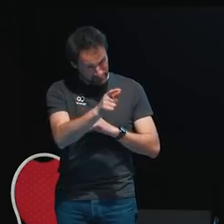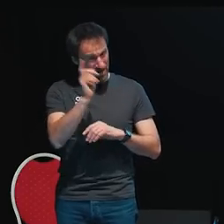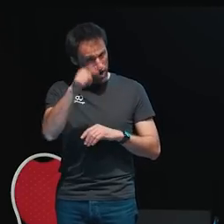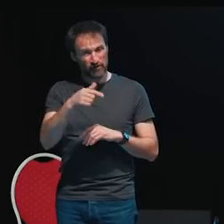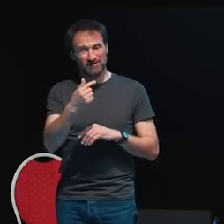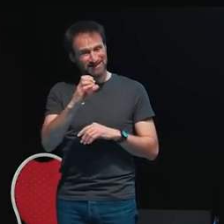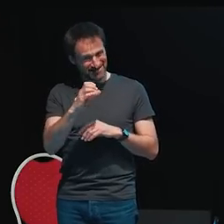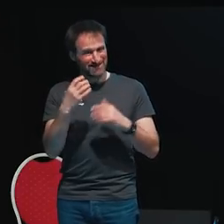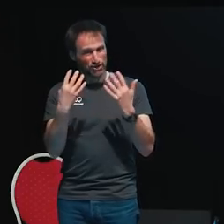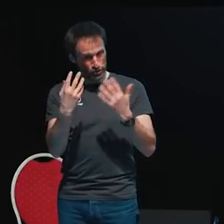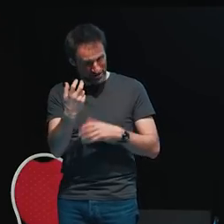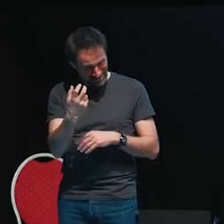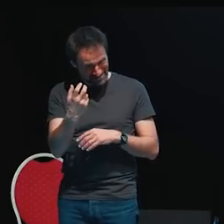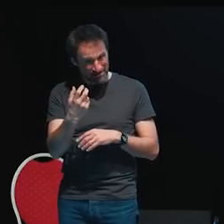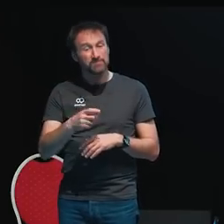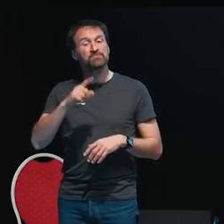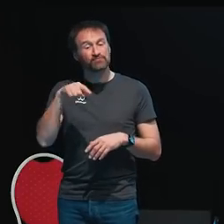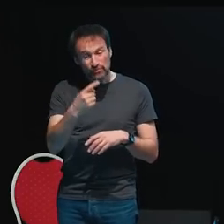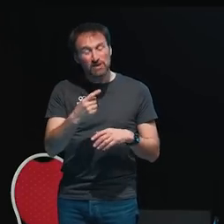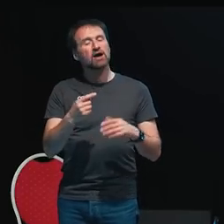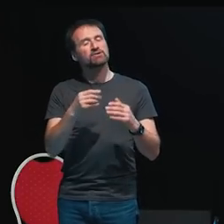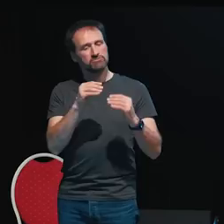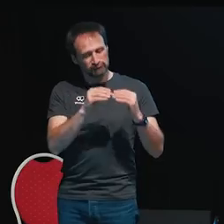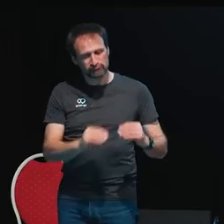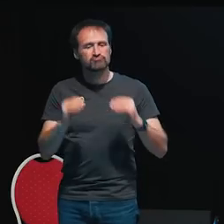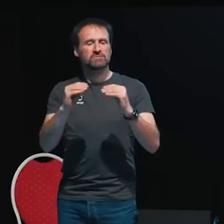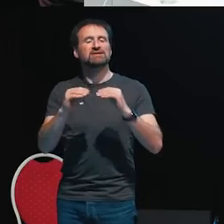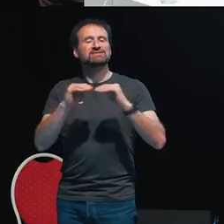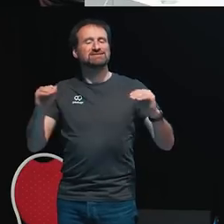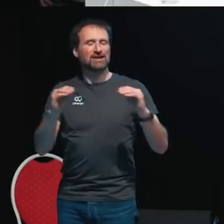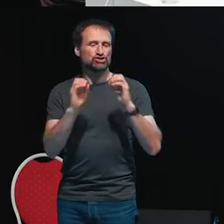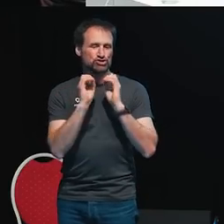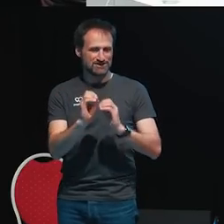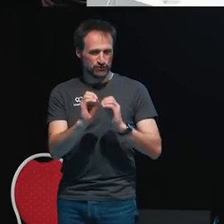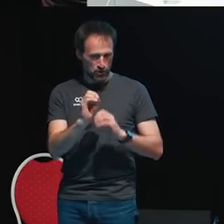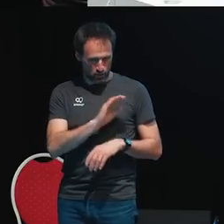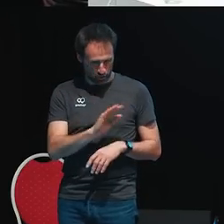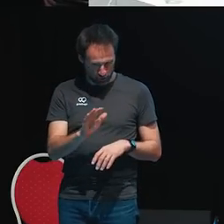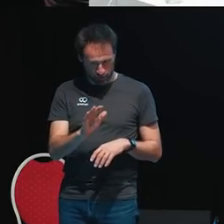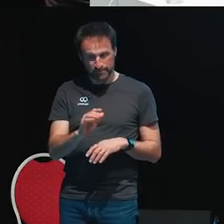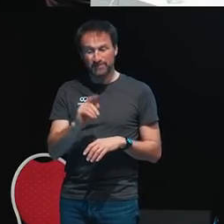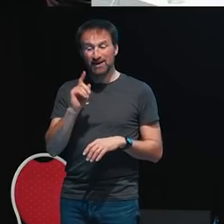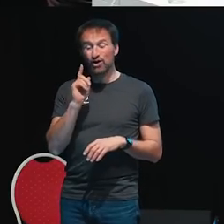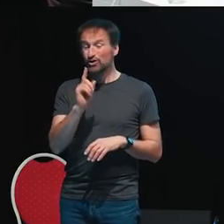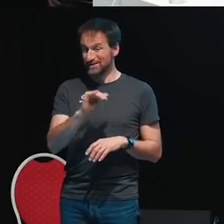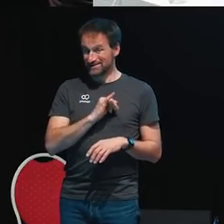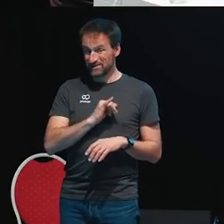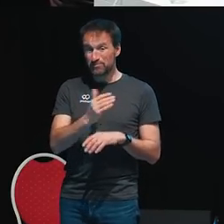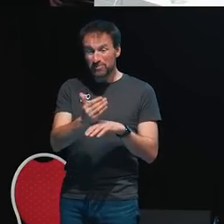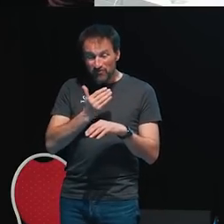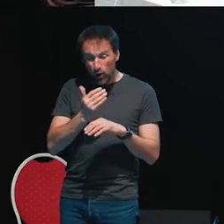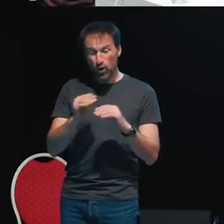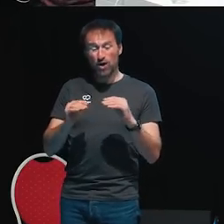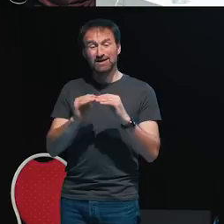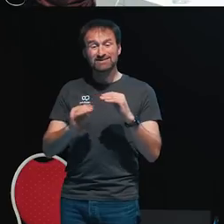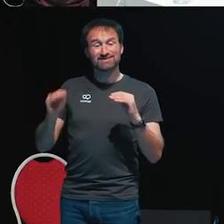proposal is at stage 0. Another thing that I find interesting and very important is before you can enter